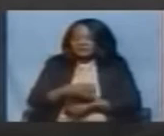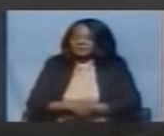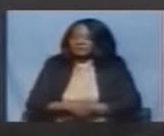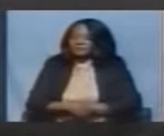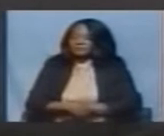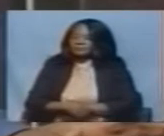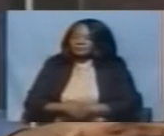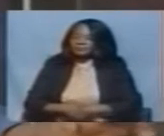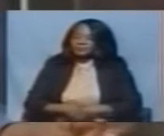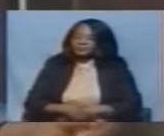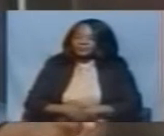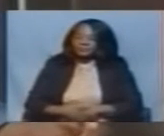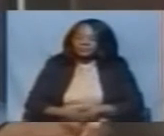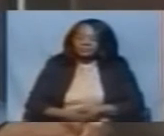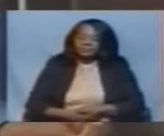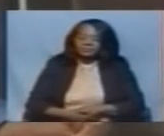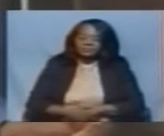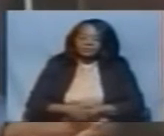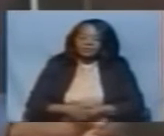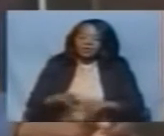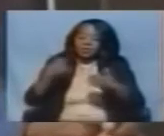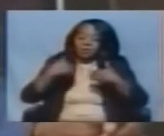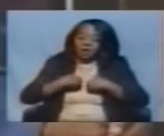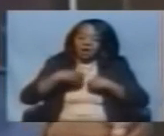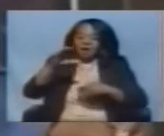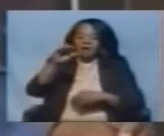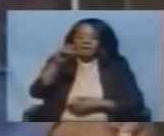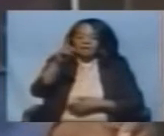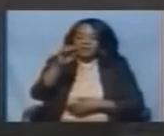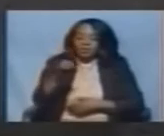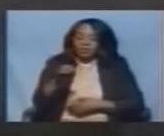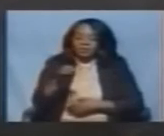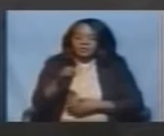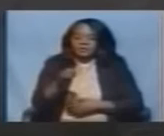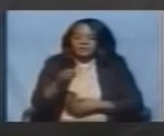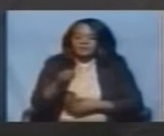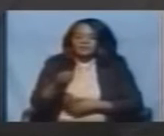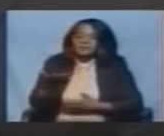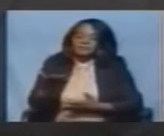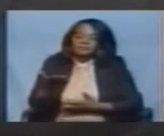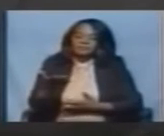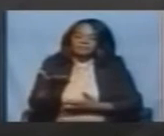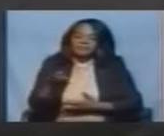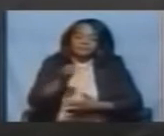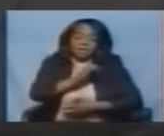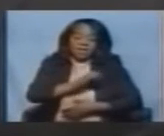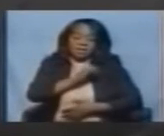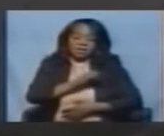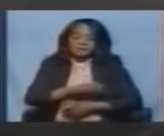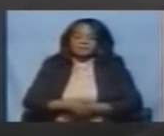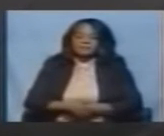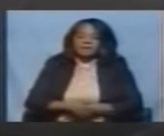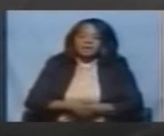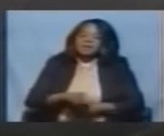that guides your members? Yes, we have a code of ethics. What does it say? It has many, many things that you do, you know, but it defines exactly do's and